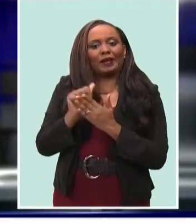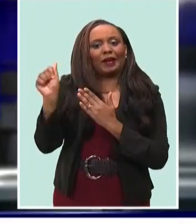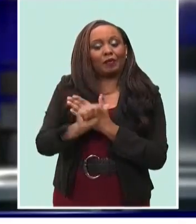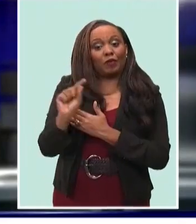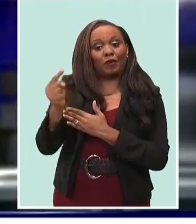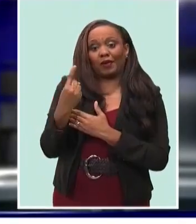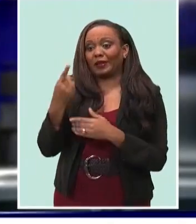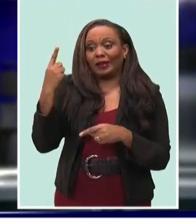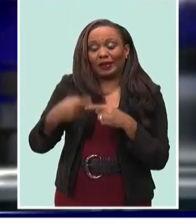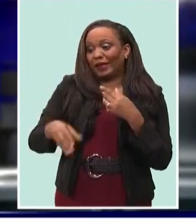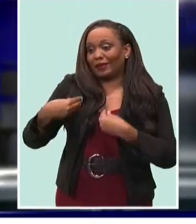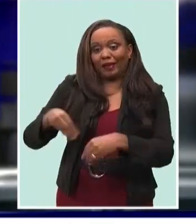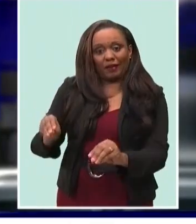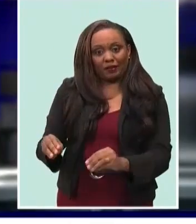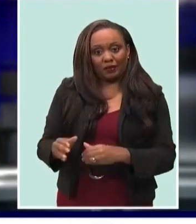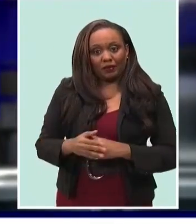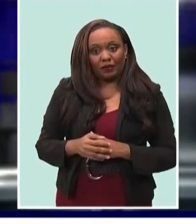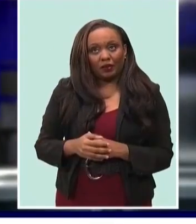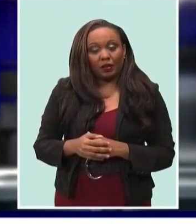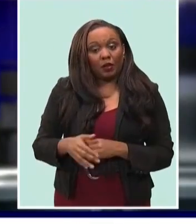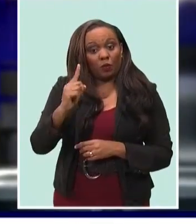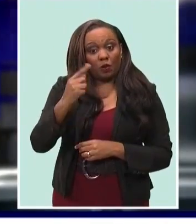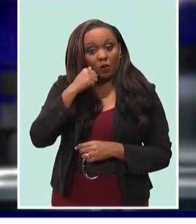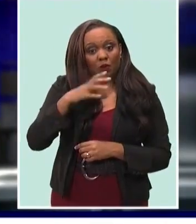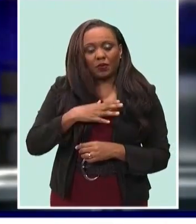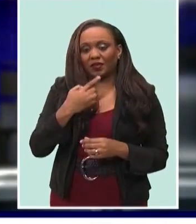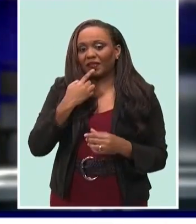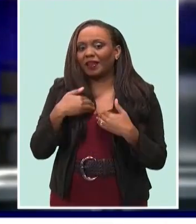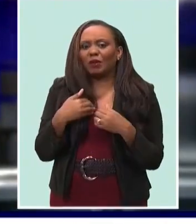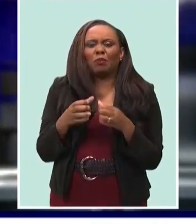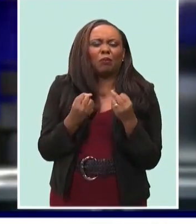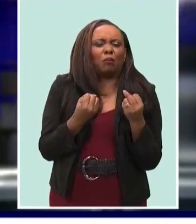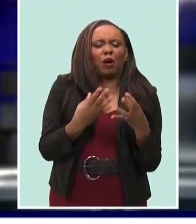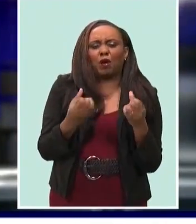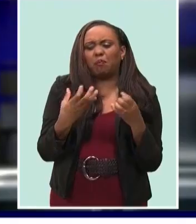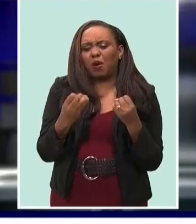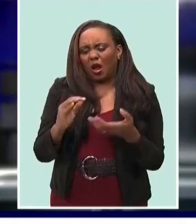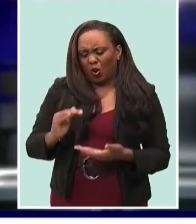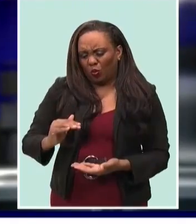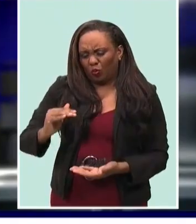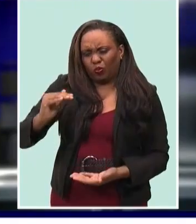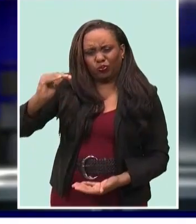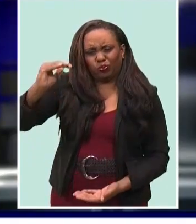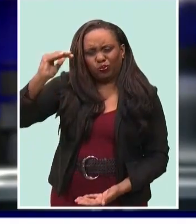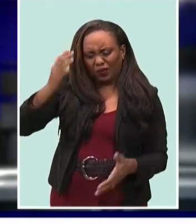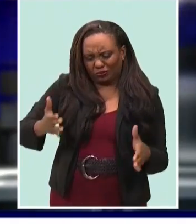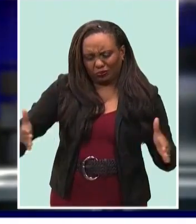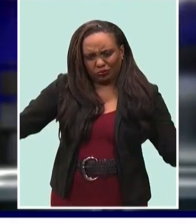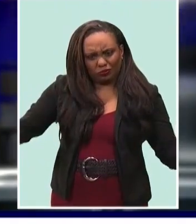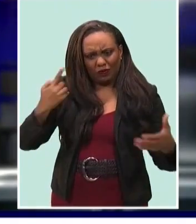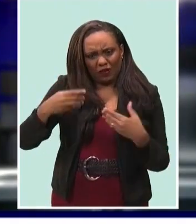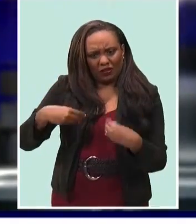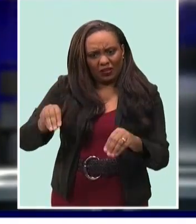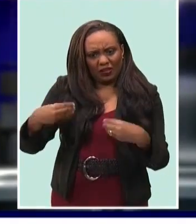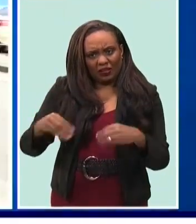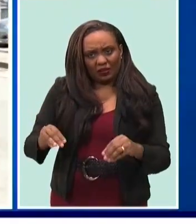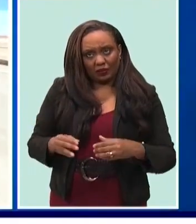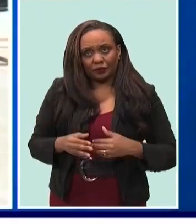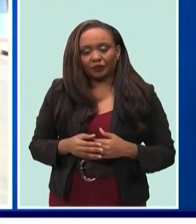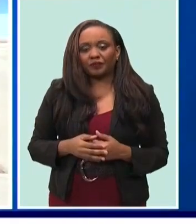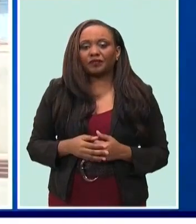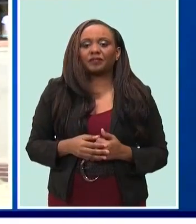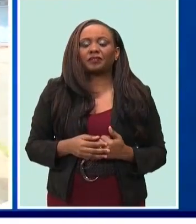of Direct Packaging, Vernalyn Mitchell, told CBC she still has hundreds of cases of products to be sold. With